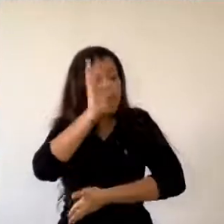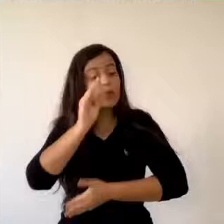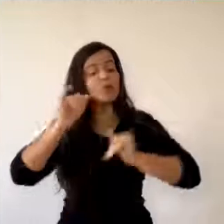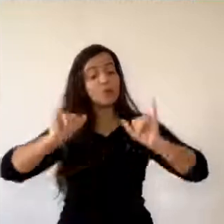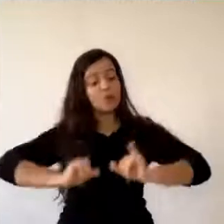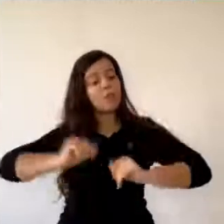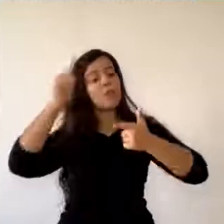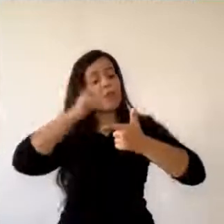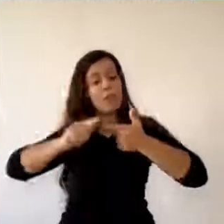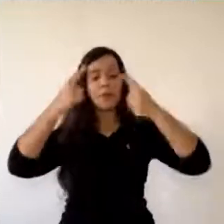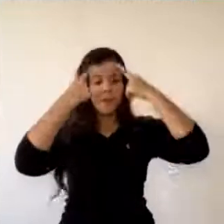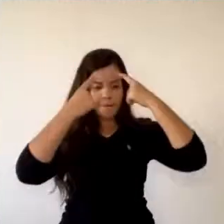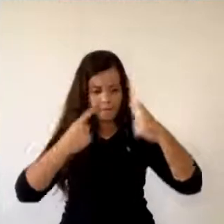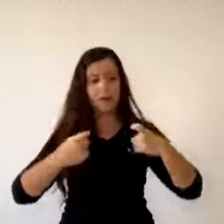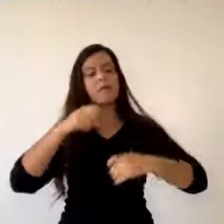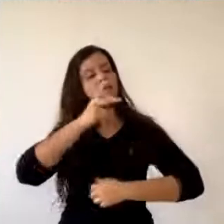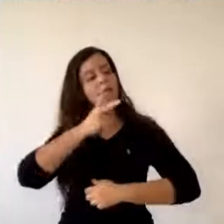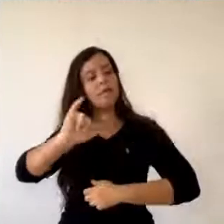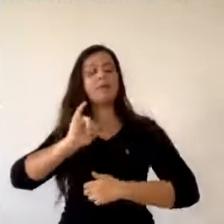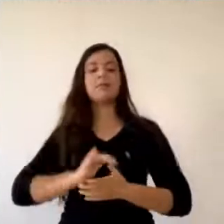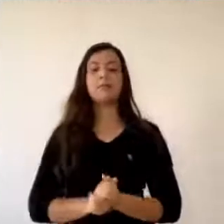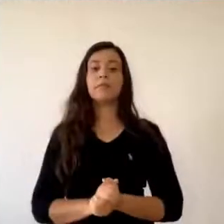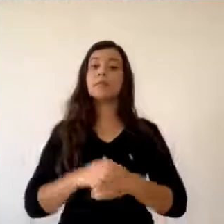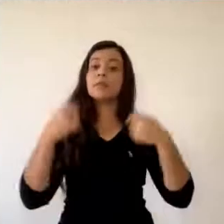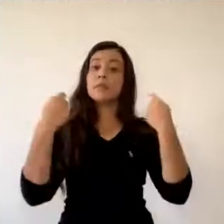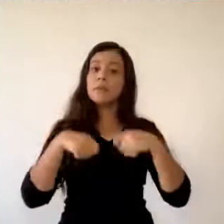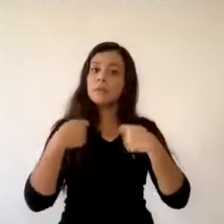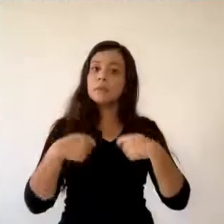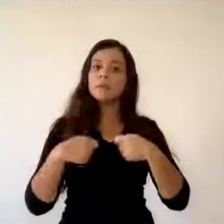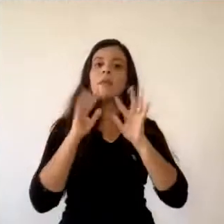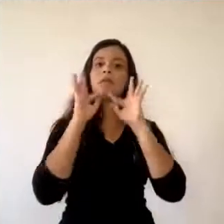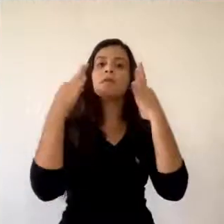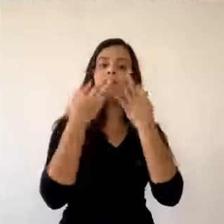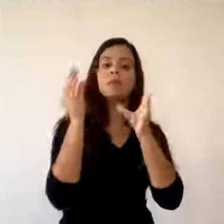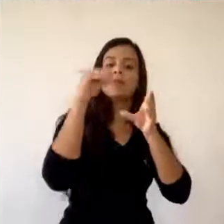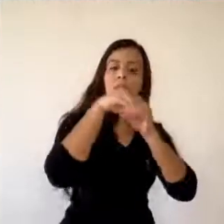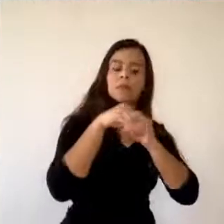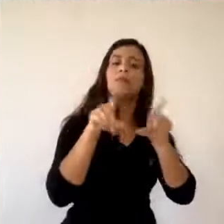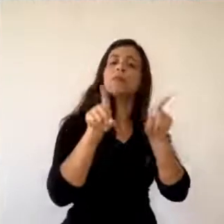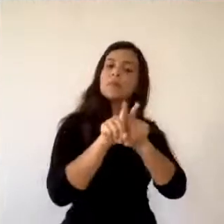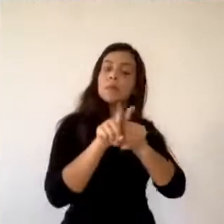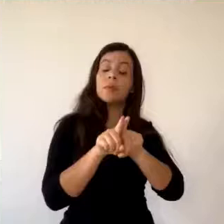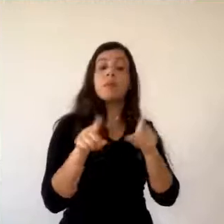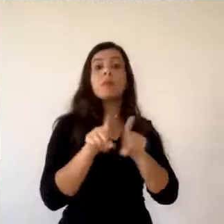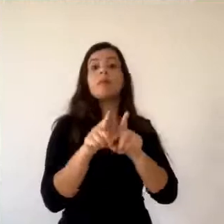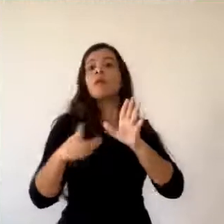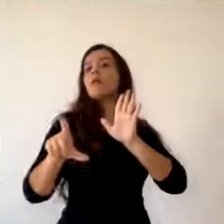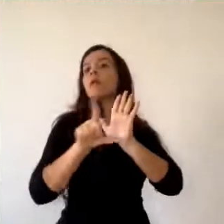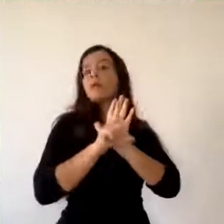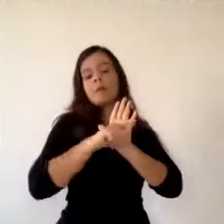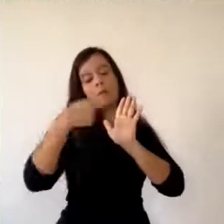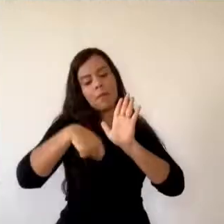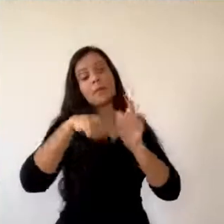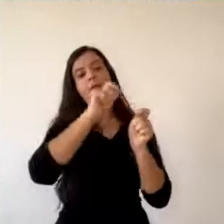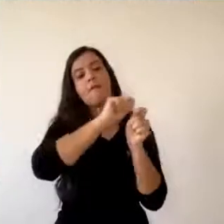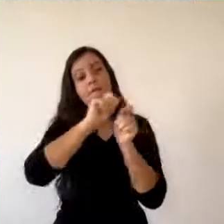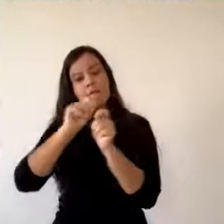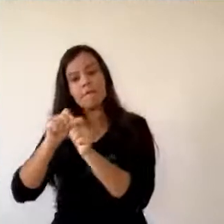know about it and create more stable public policies. And we should